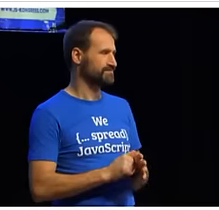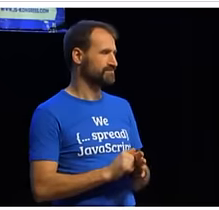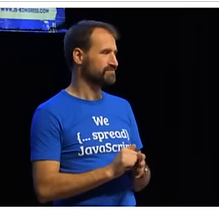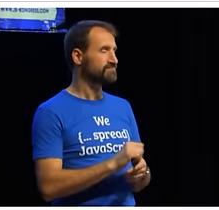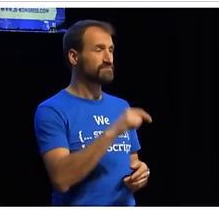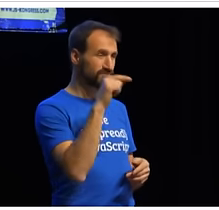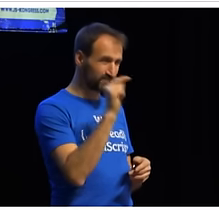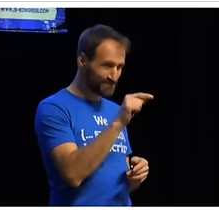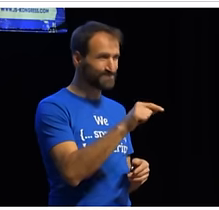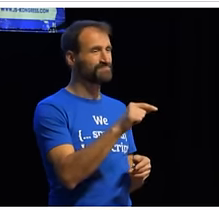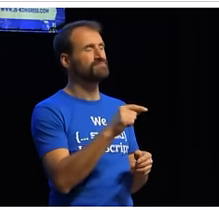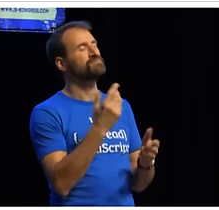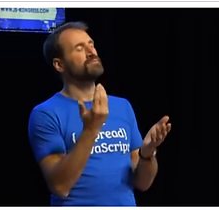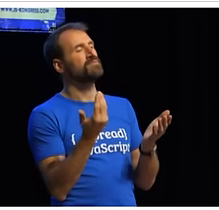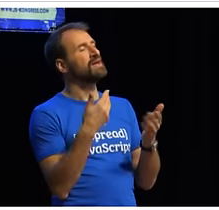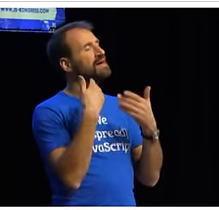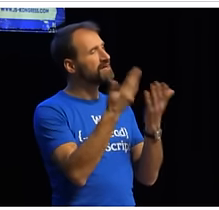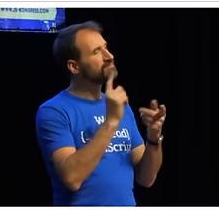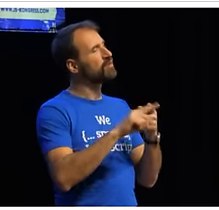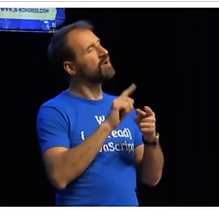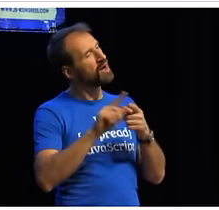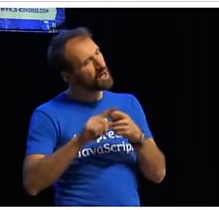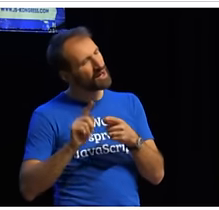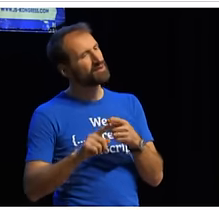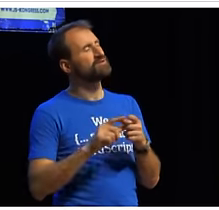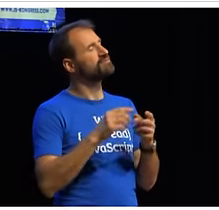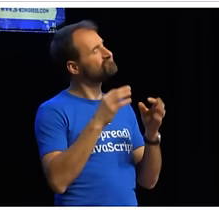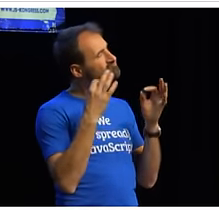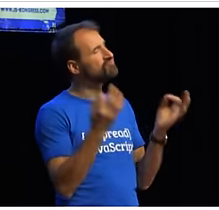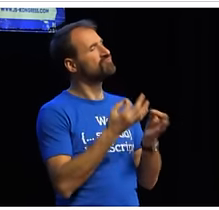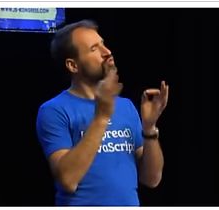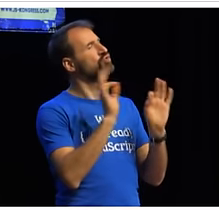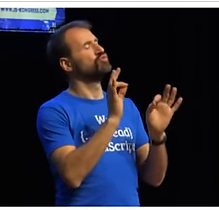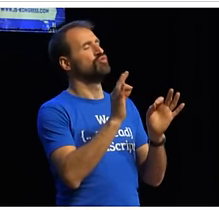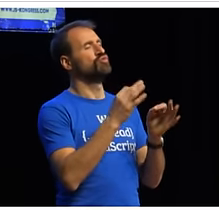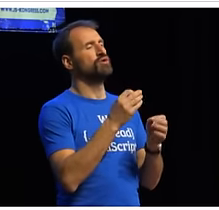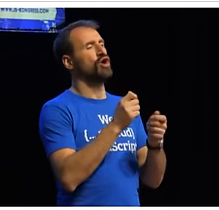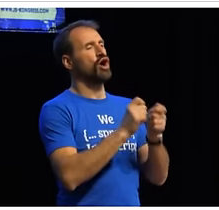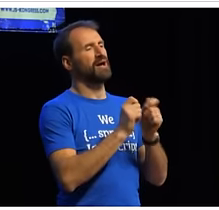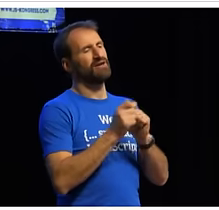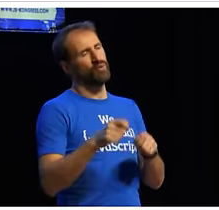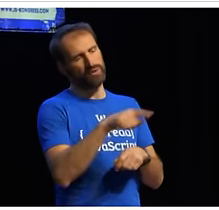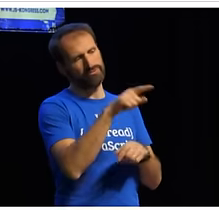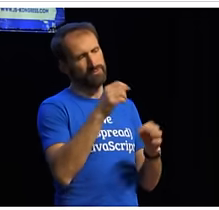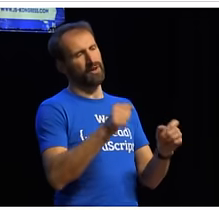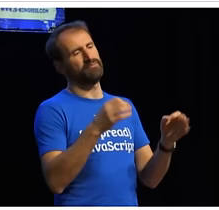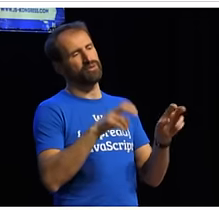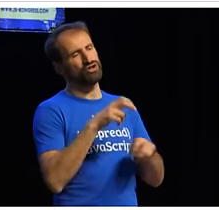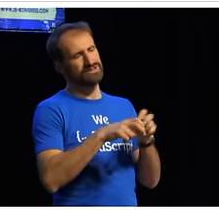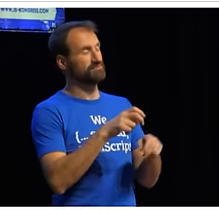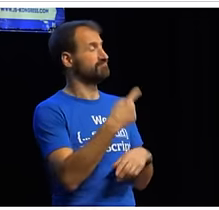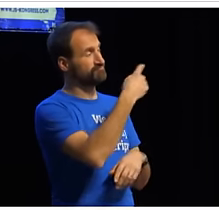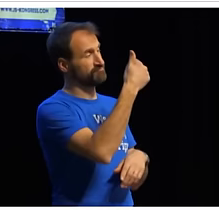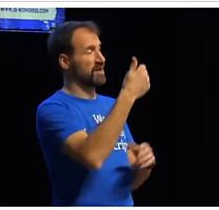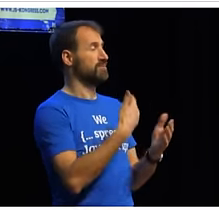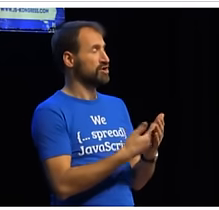There's also some other useful operators you can use. Here's an example called